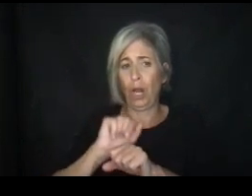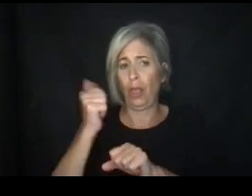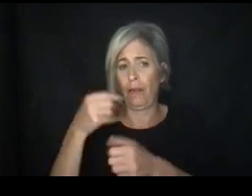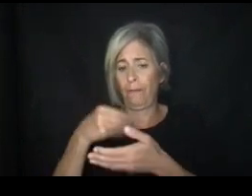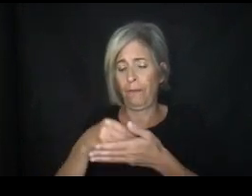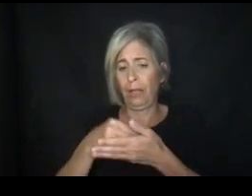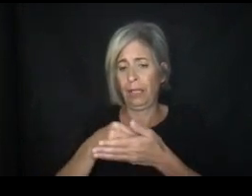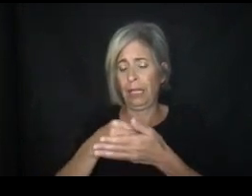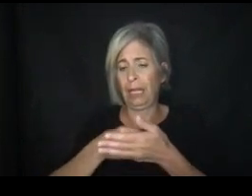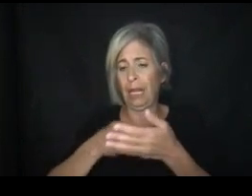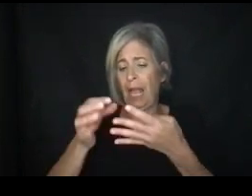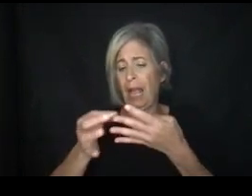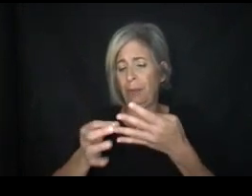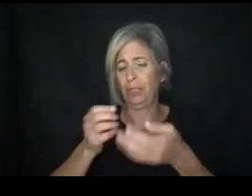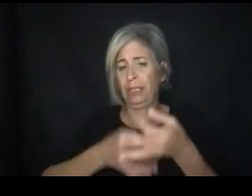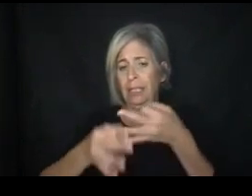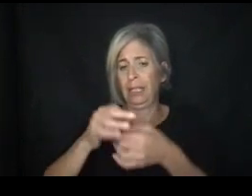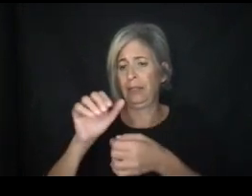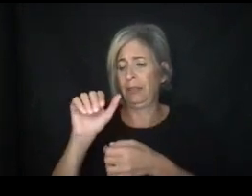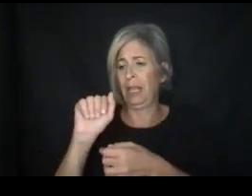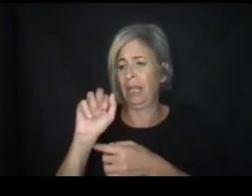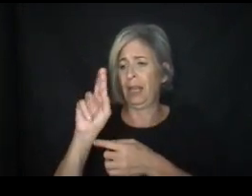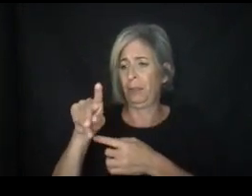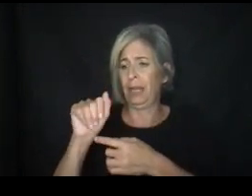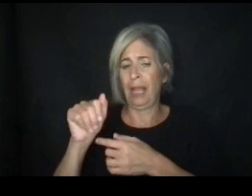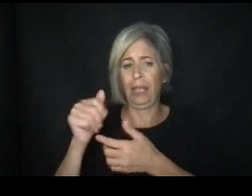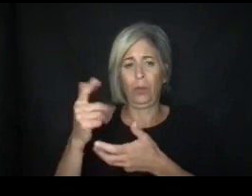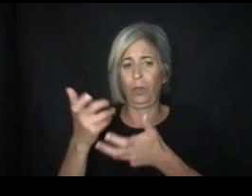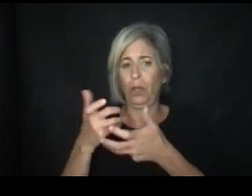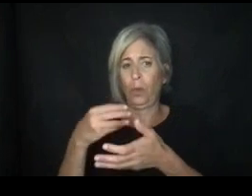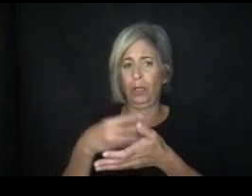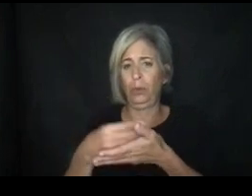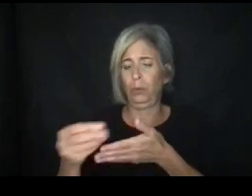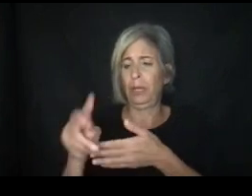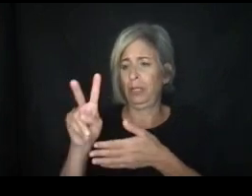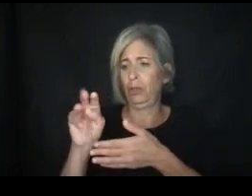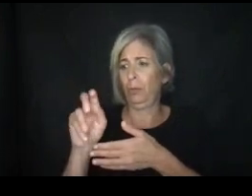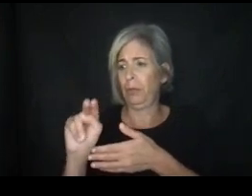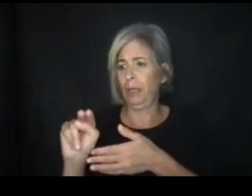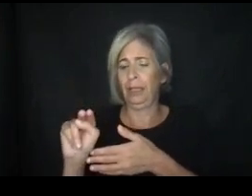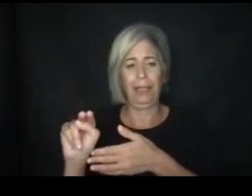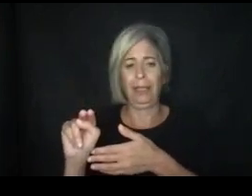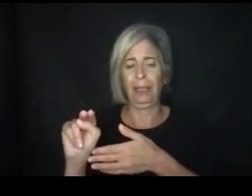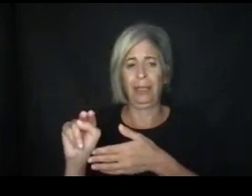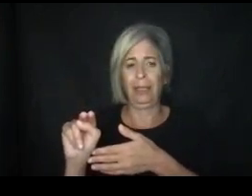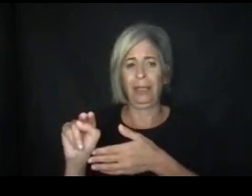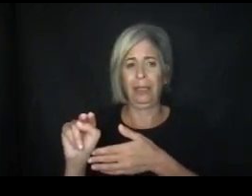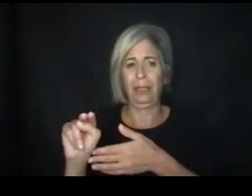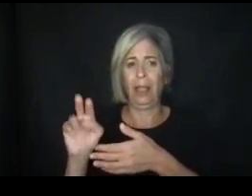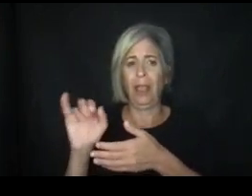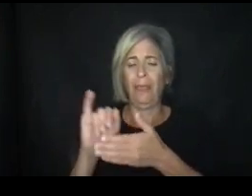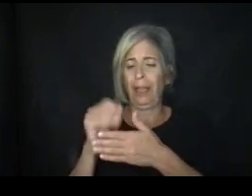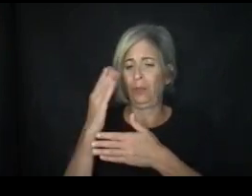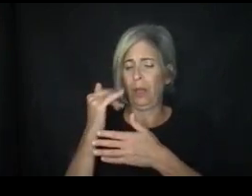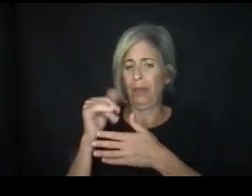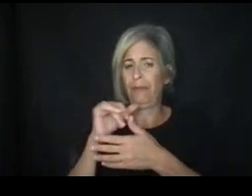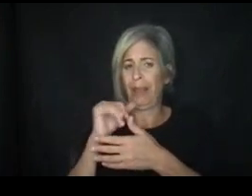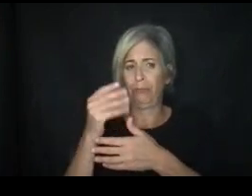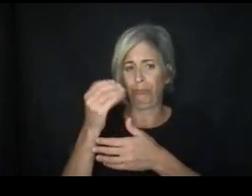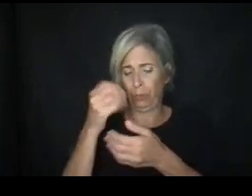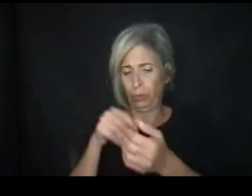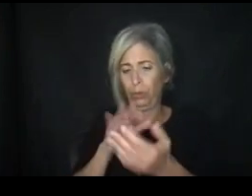besides ARPA. We're hoping not to spend the 2 million out of ARPA because it is a huge chunk out of ARPA money. So I just wanted to